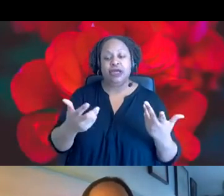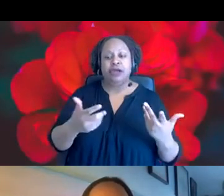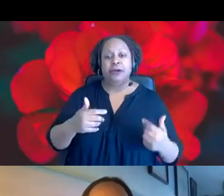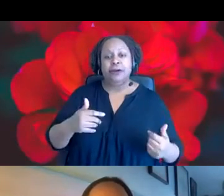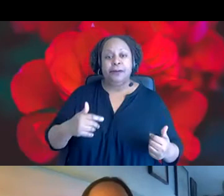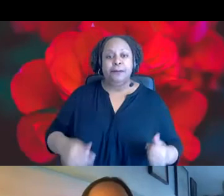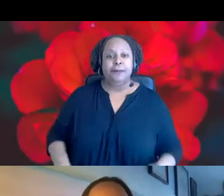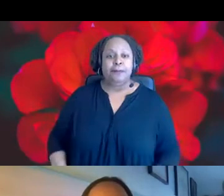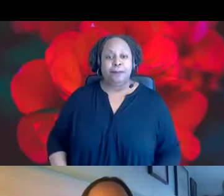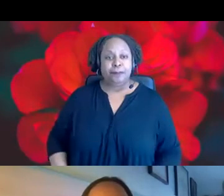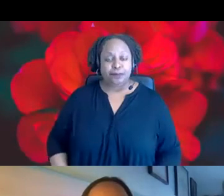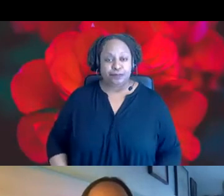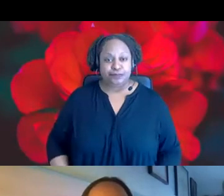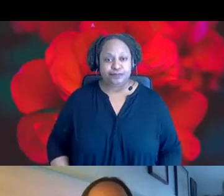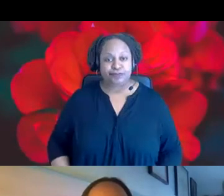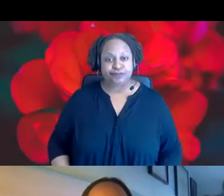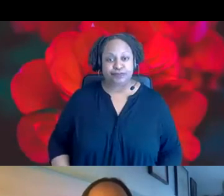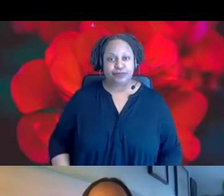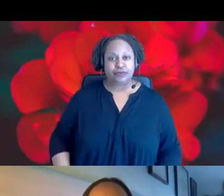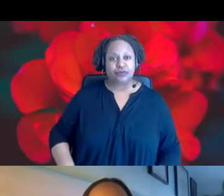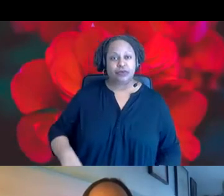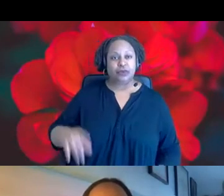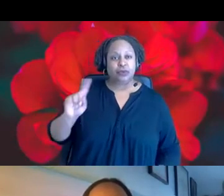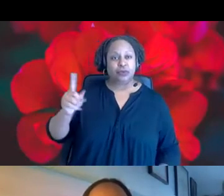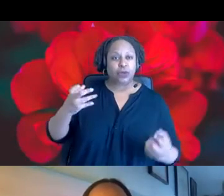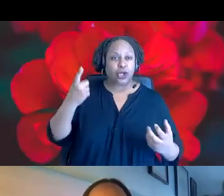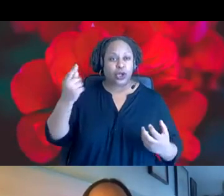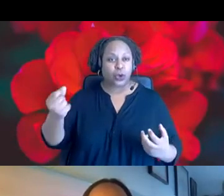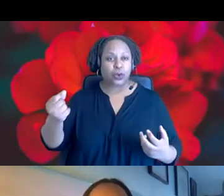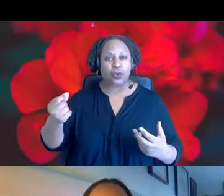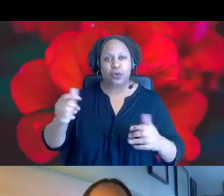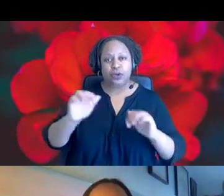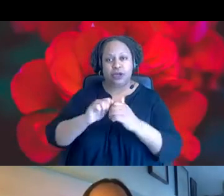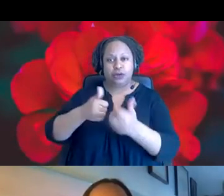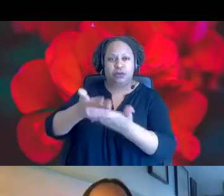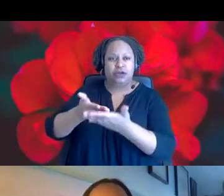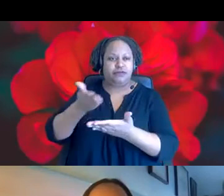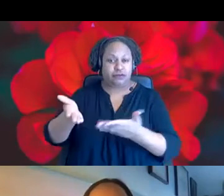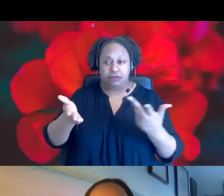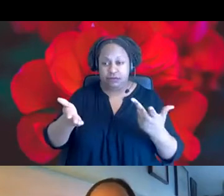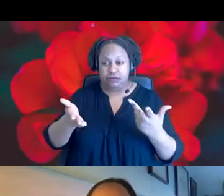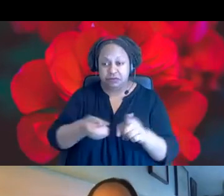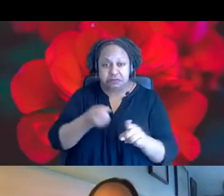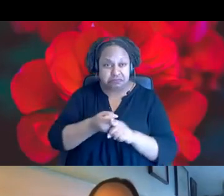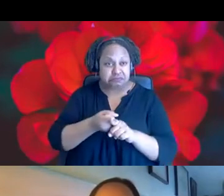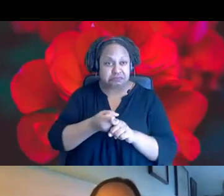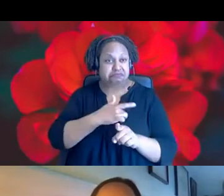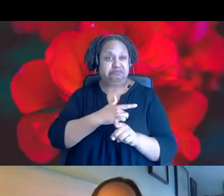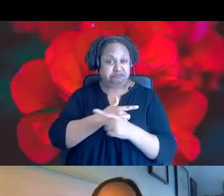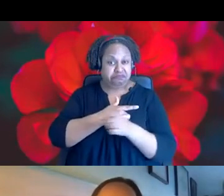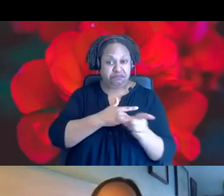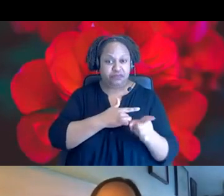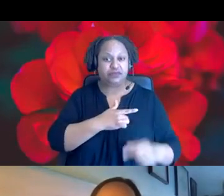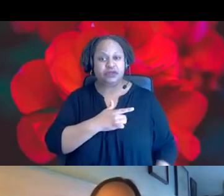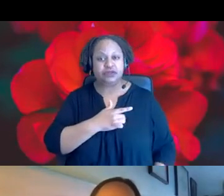and how do we get there? I don't know if that resonates. It does from a large